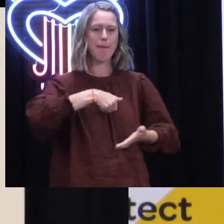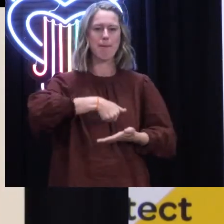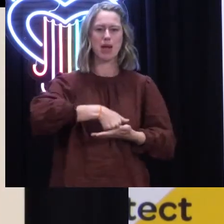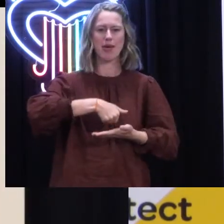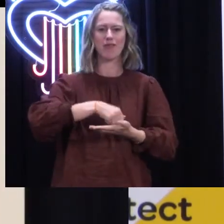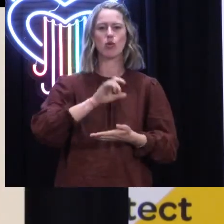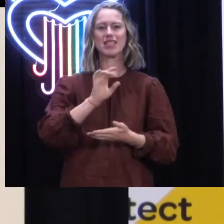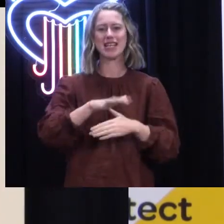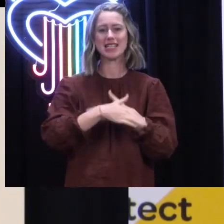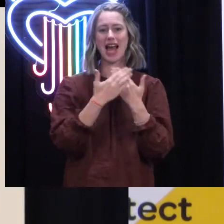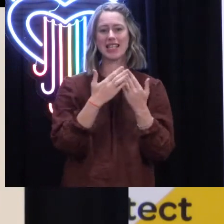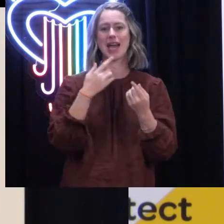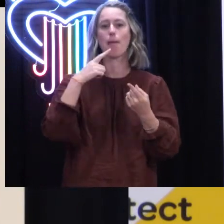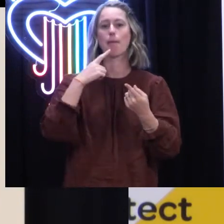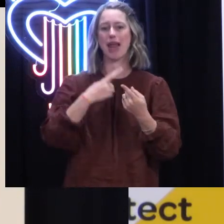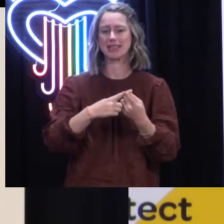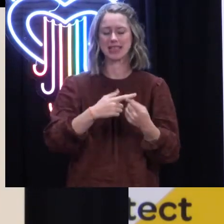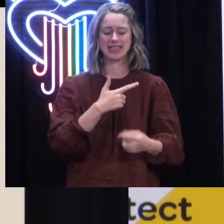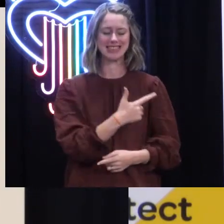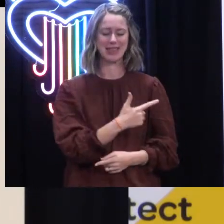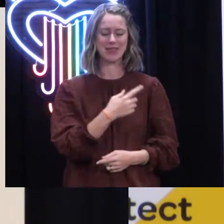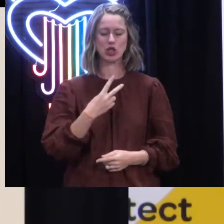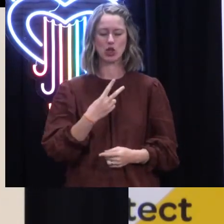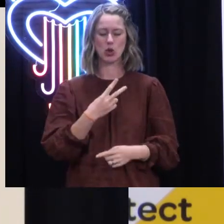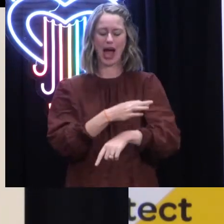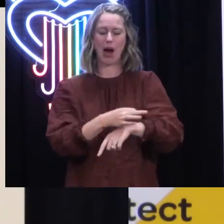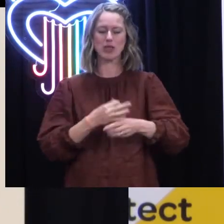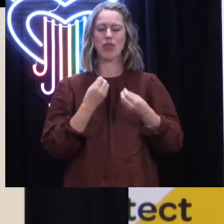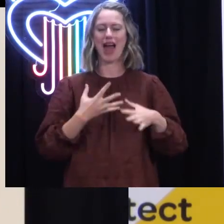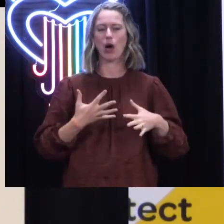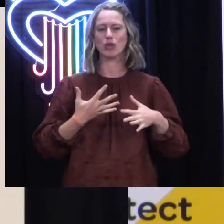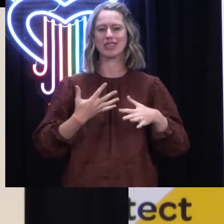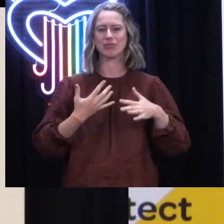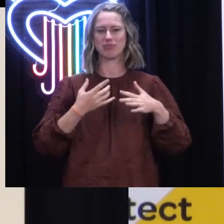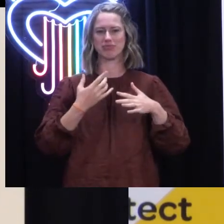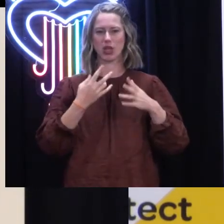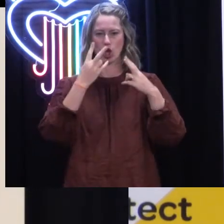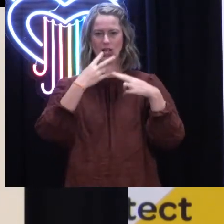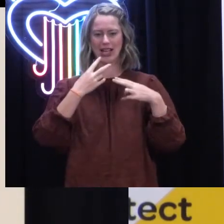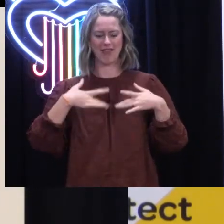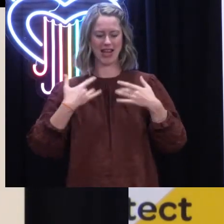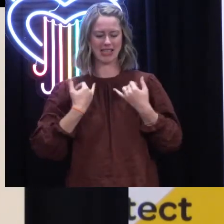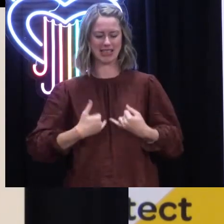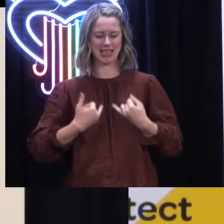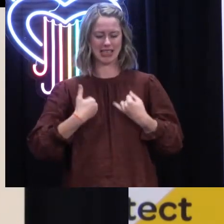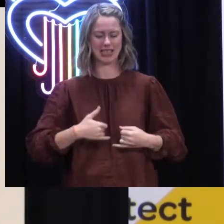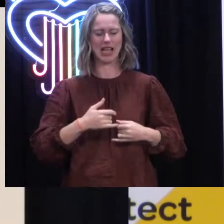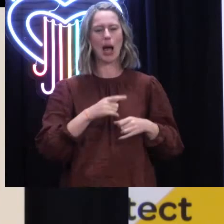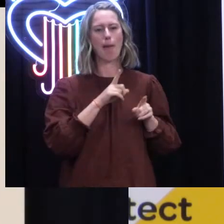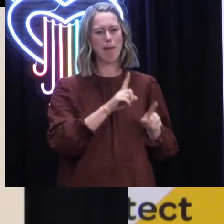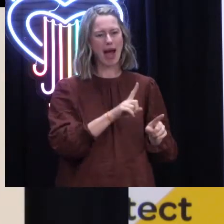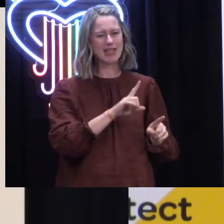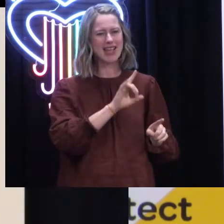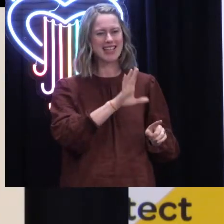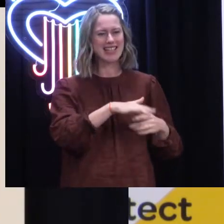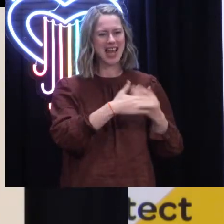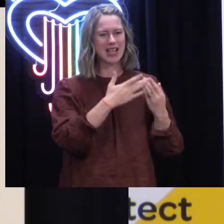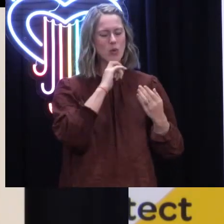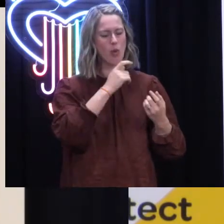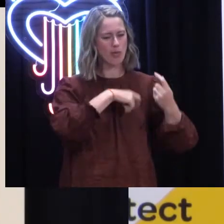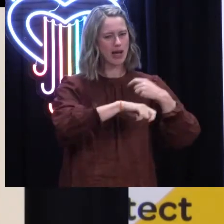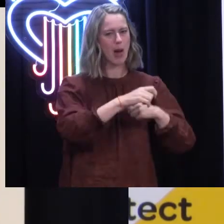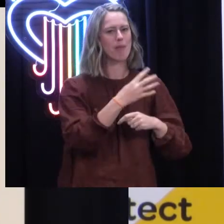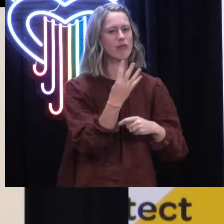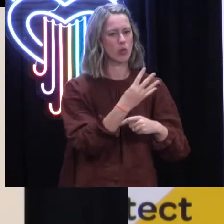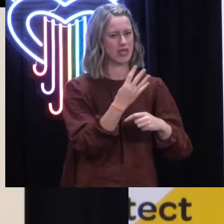10 days and at least 72 hours asymptomatic. We are moving to that 10 days being 14 days. That's still being